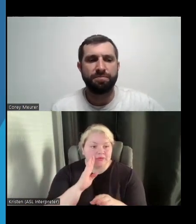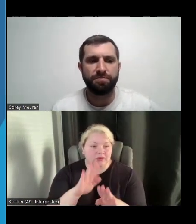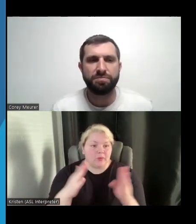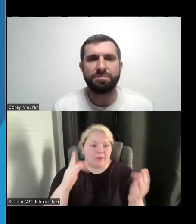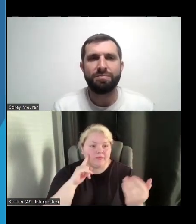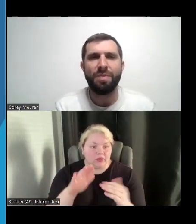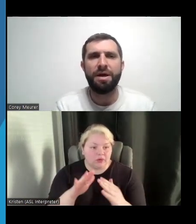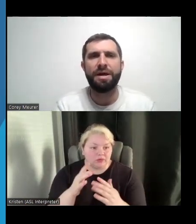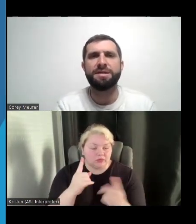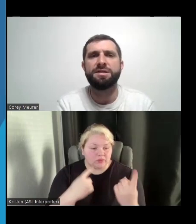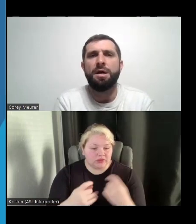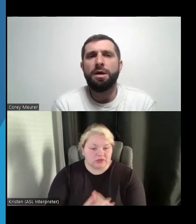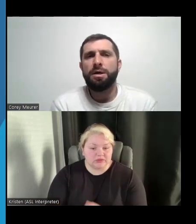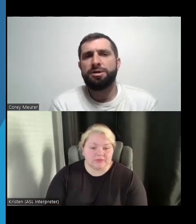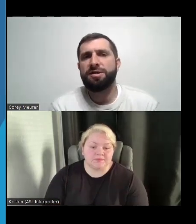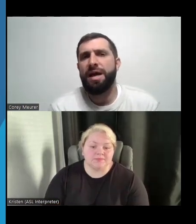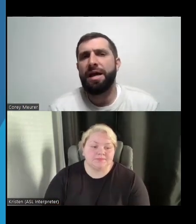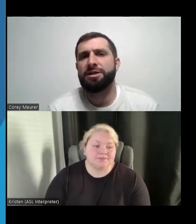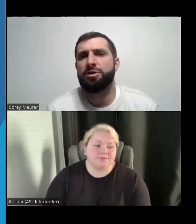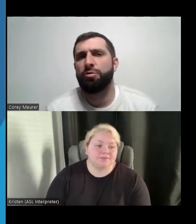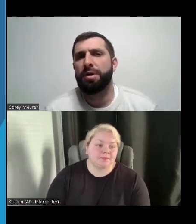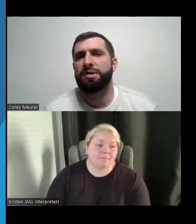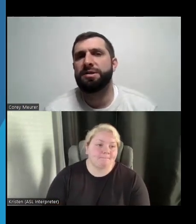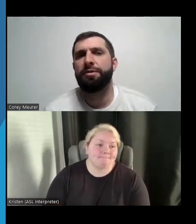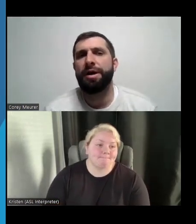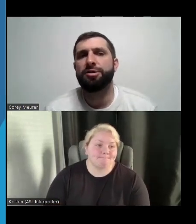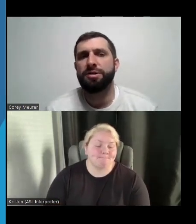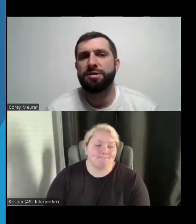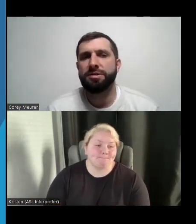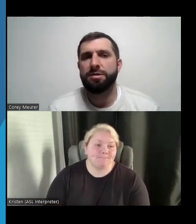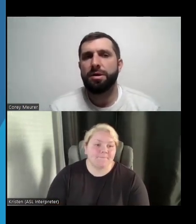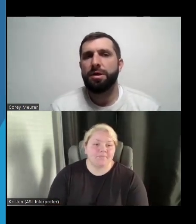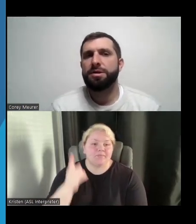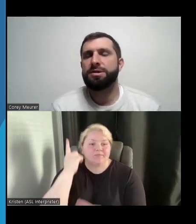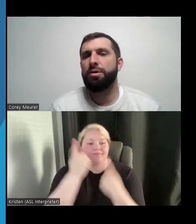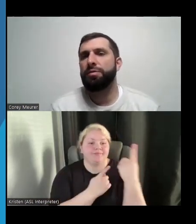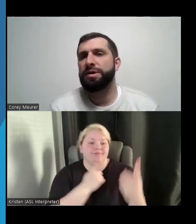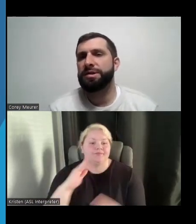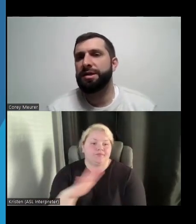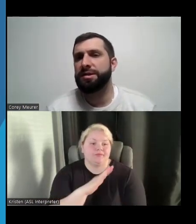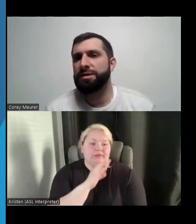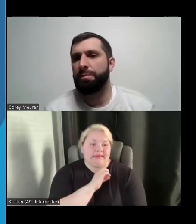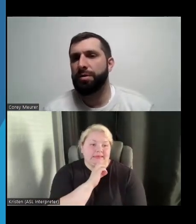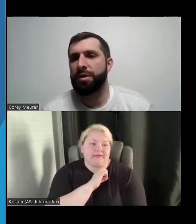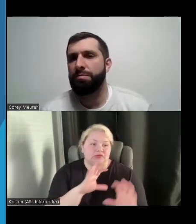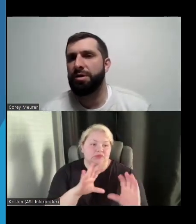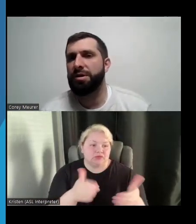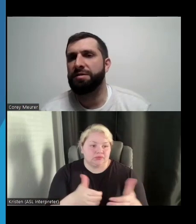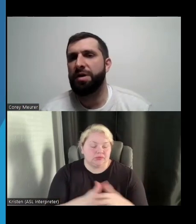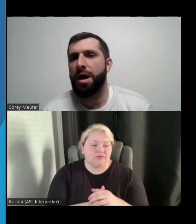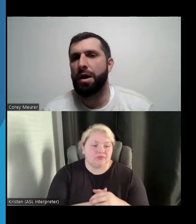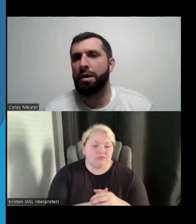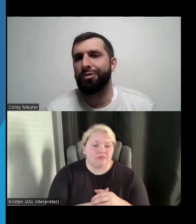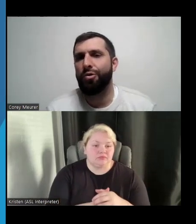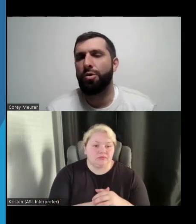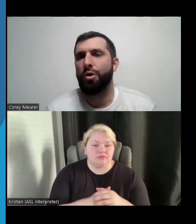questions, is just age group considerations. So this is building communities of care. The whole goal